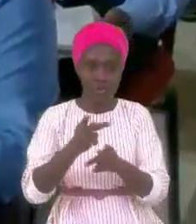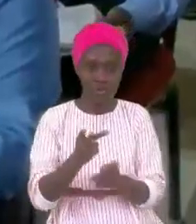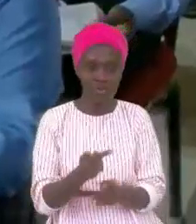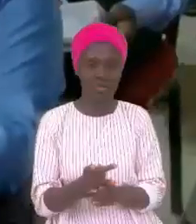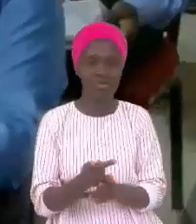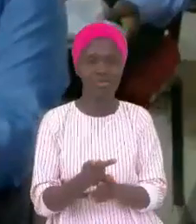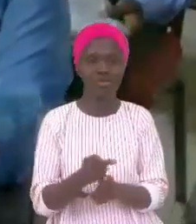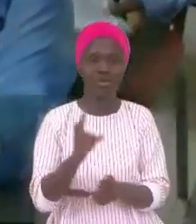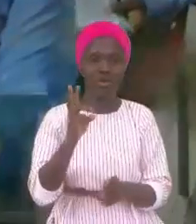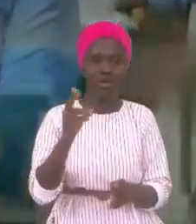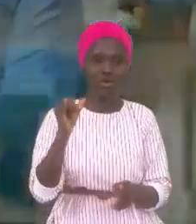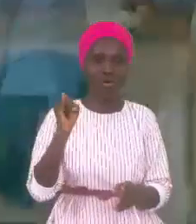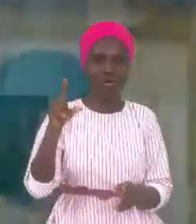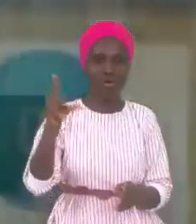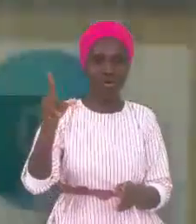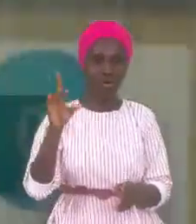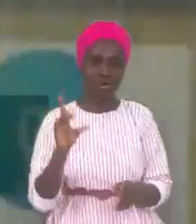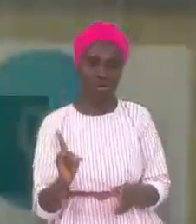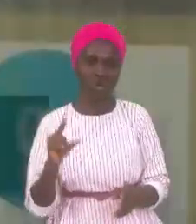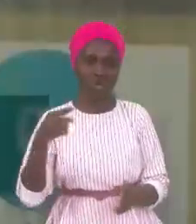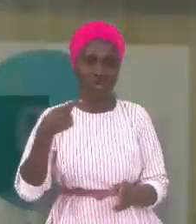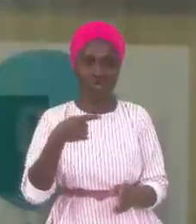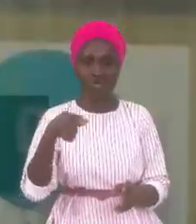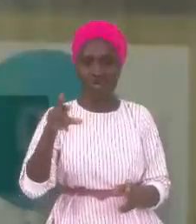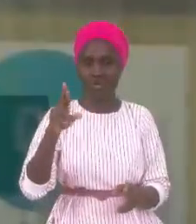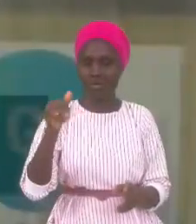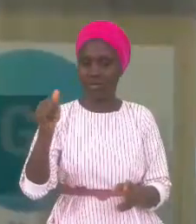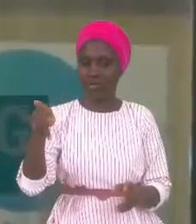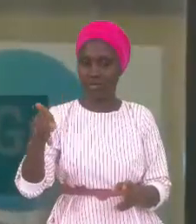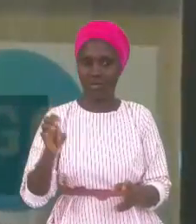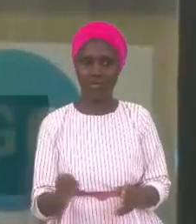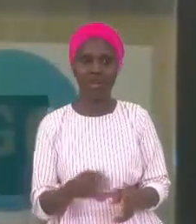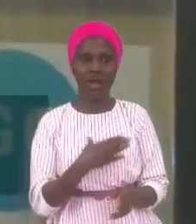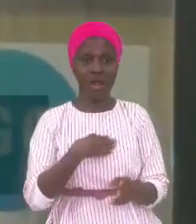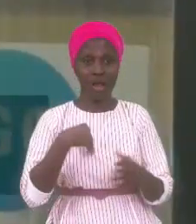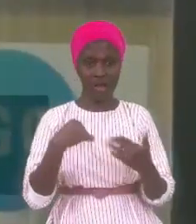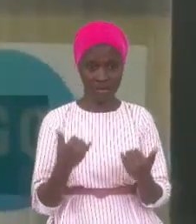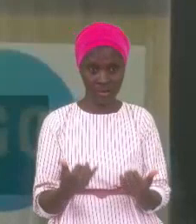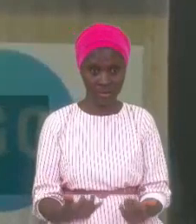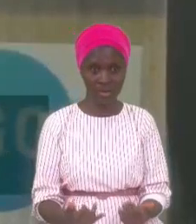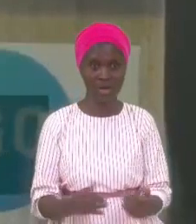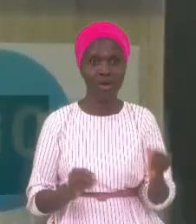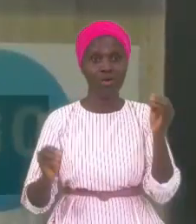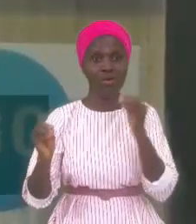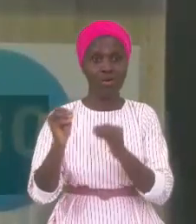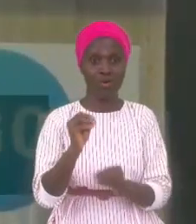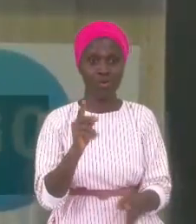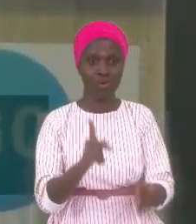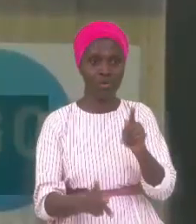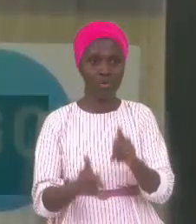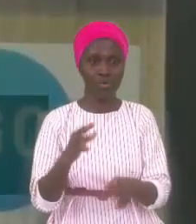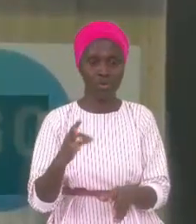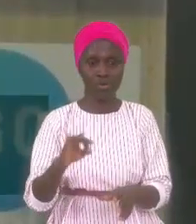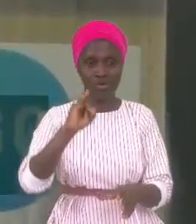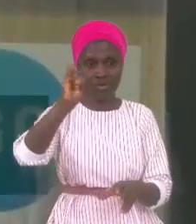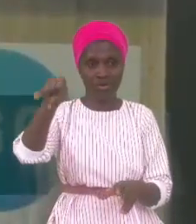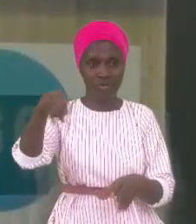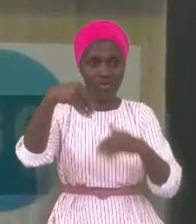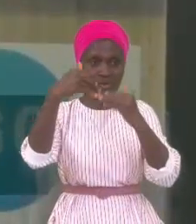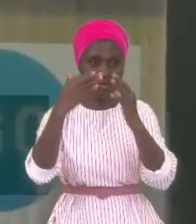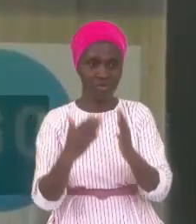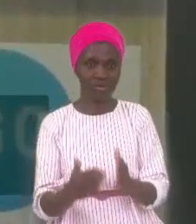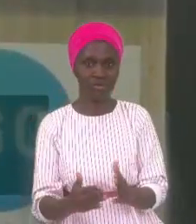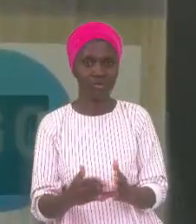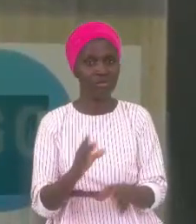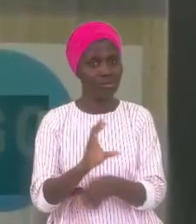O inhabitants of Jerusalem and men of Judah, judge. Notice this, evaluate